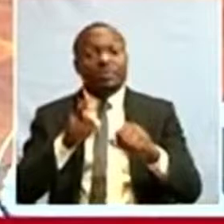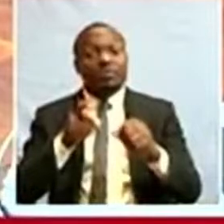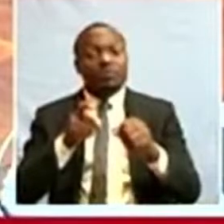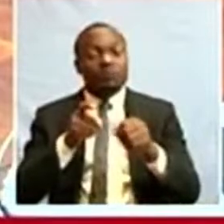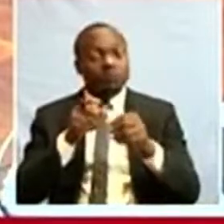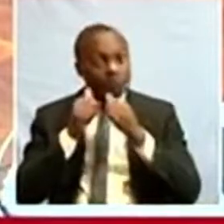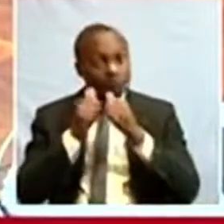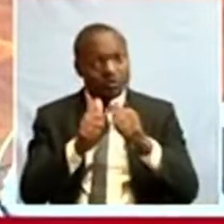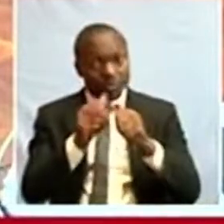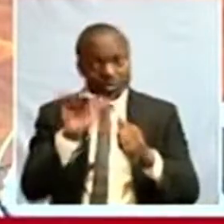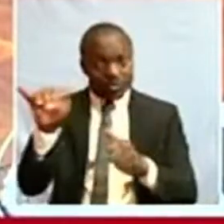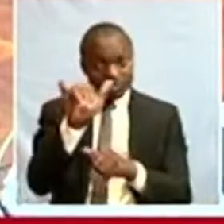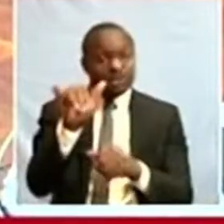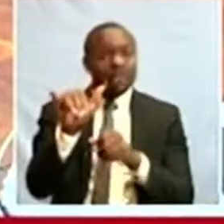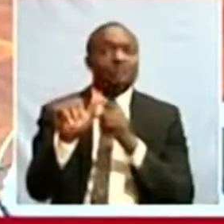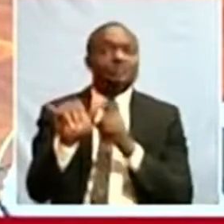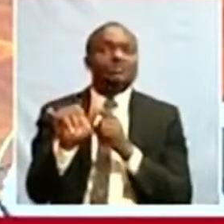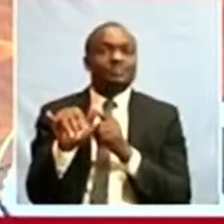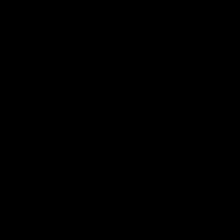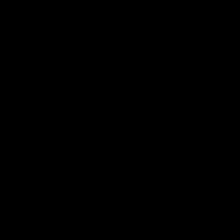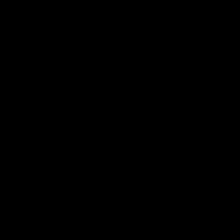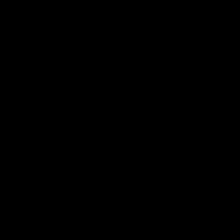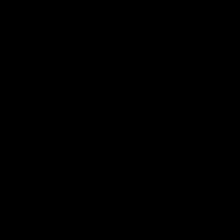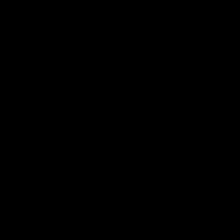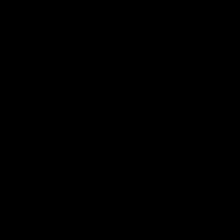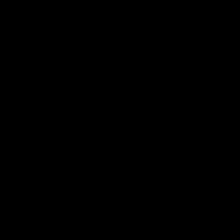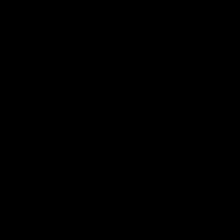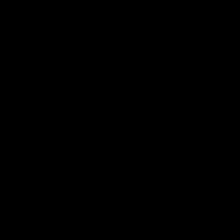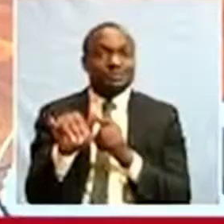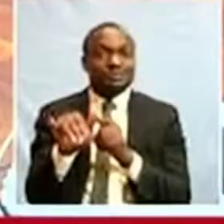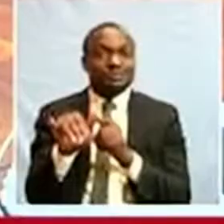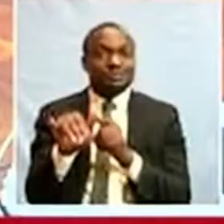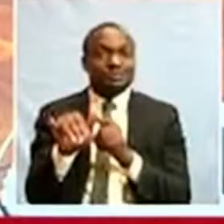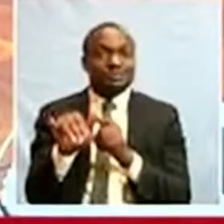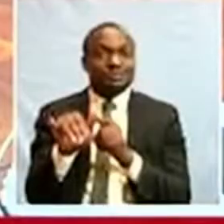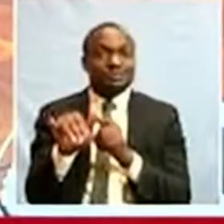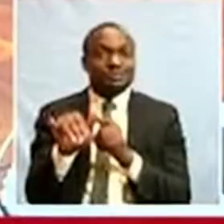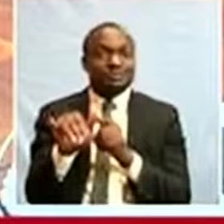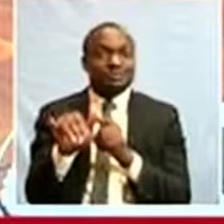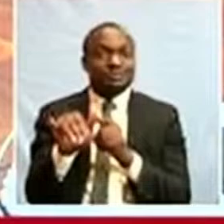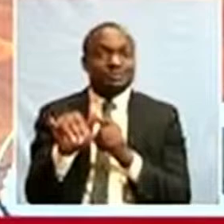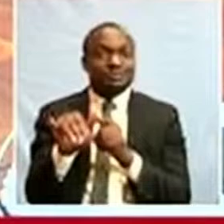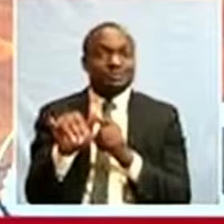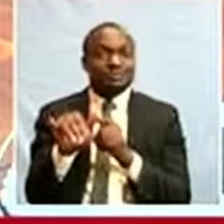terms of your responses, and also the way your